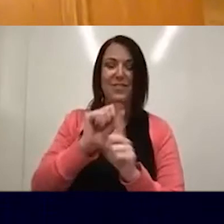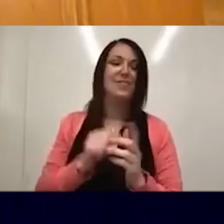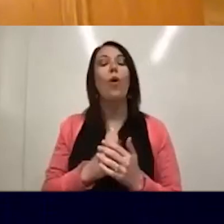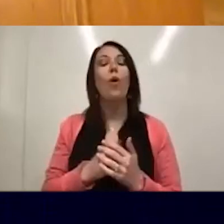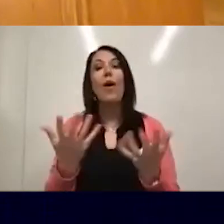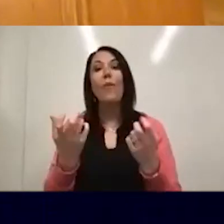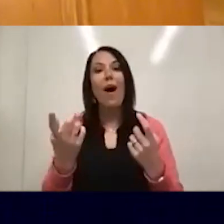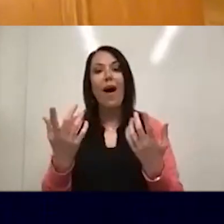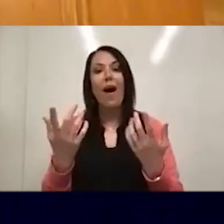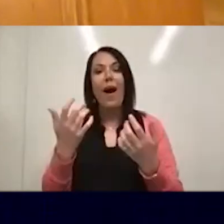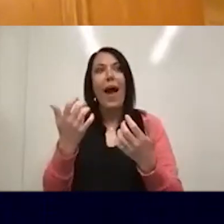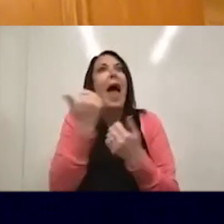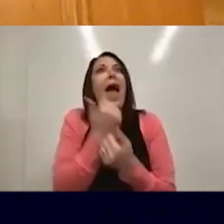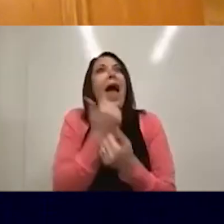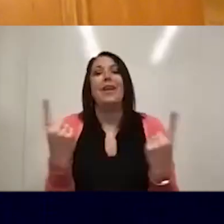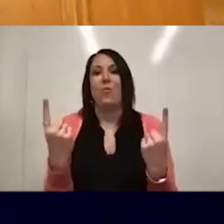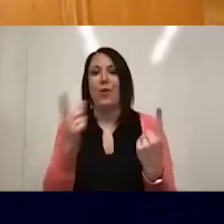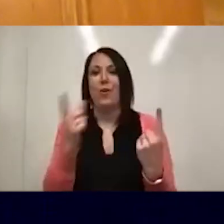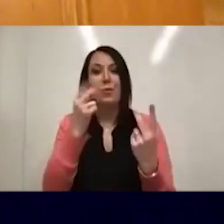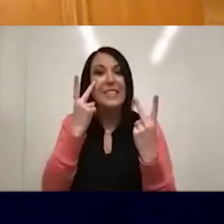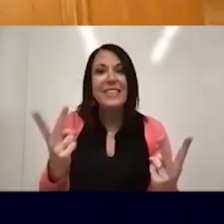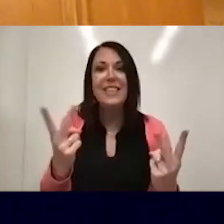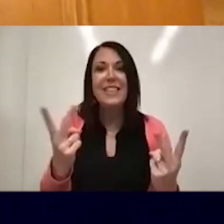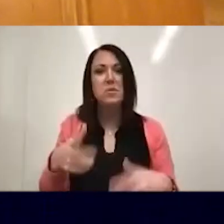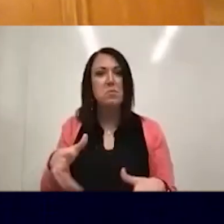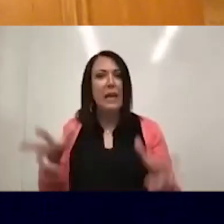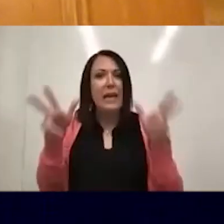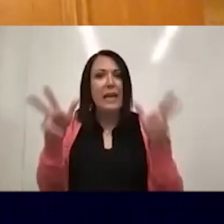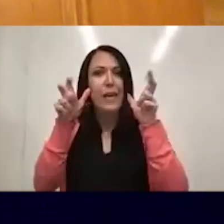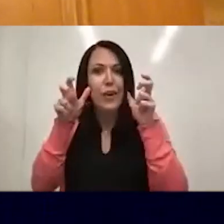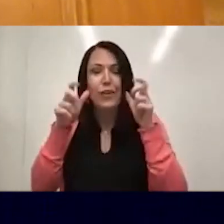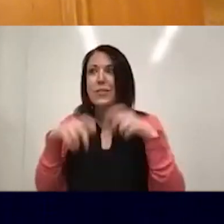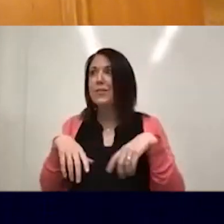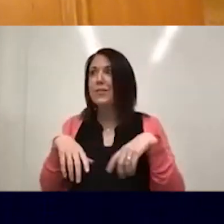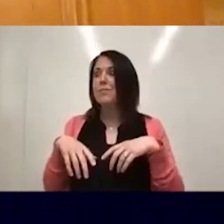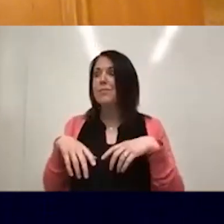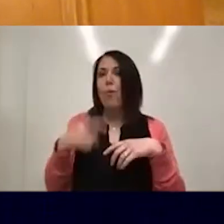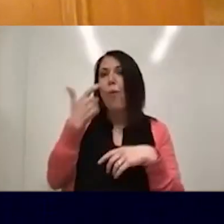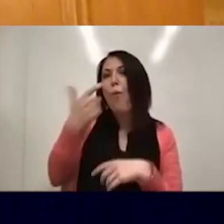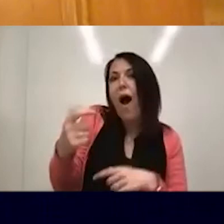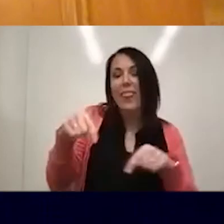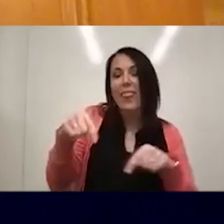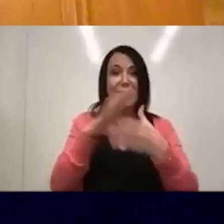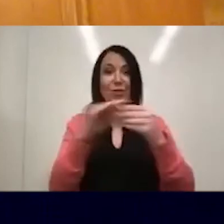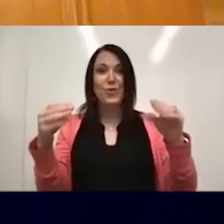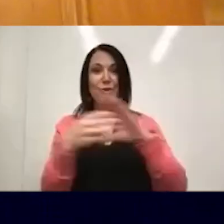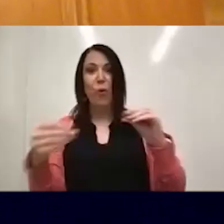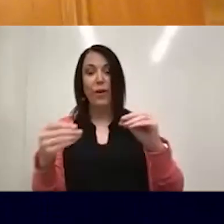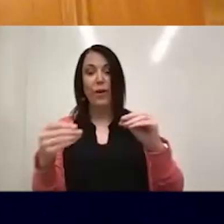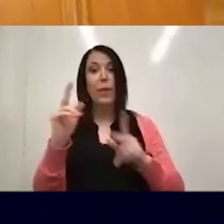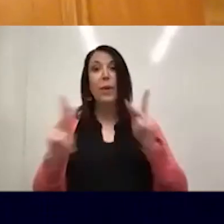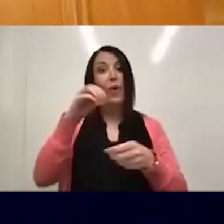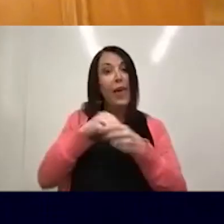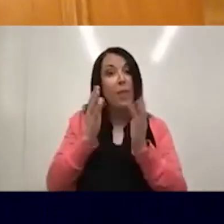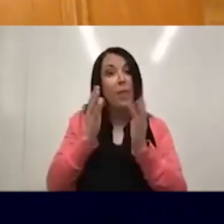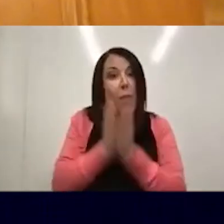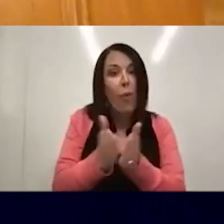sees or hears or watches the story or watches us do this. I want people in the boat with us to realize that,